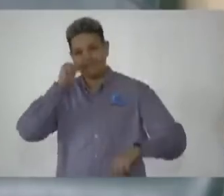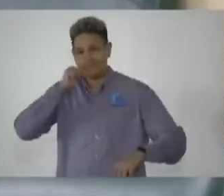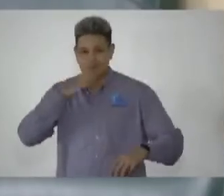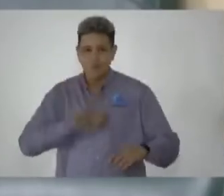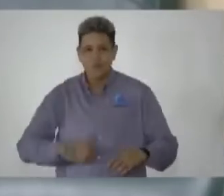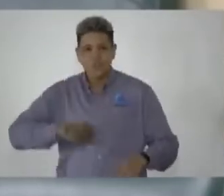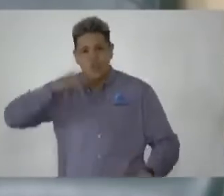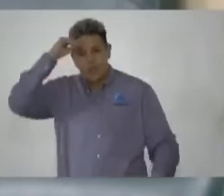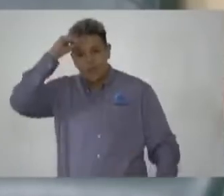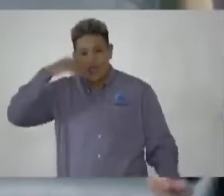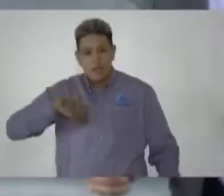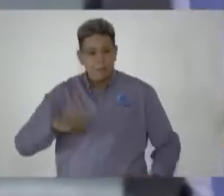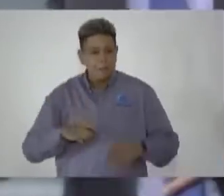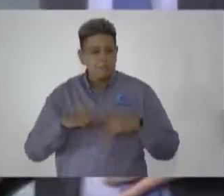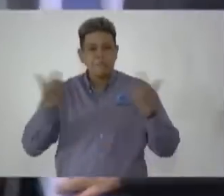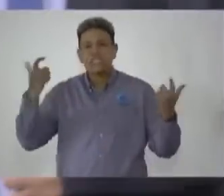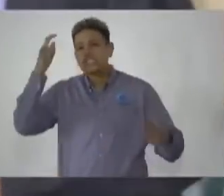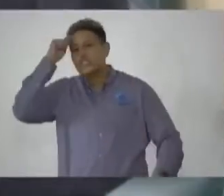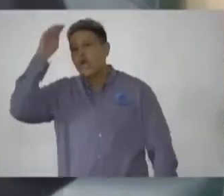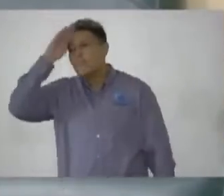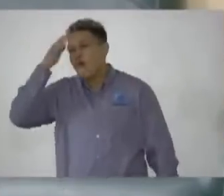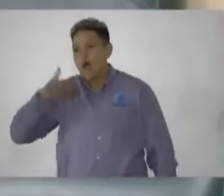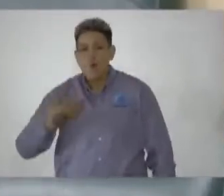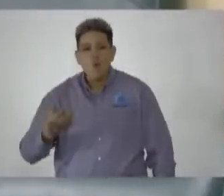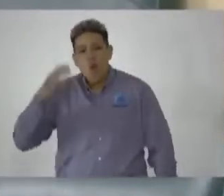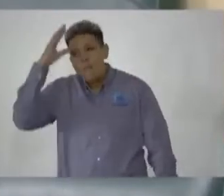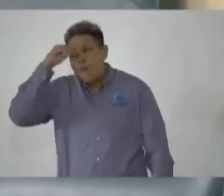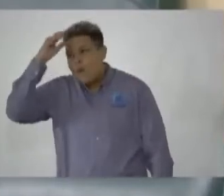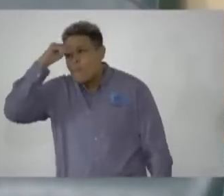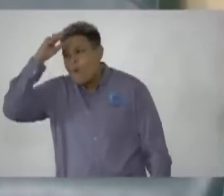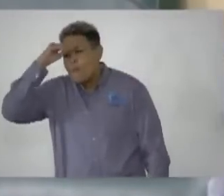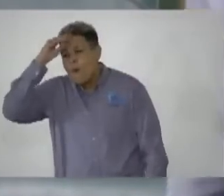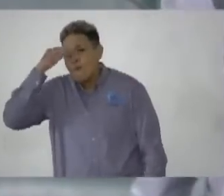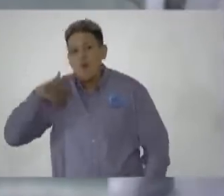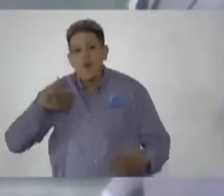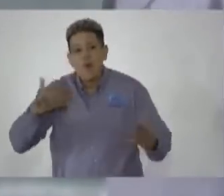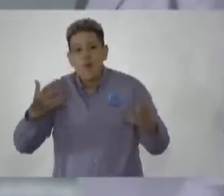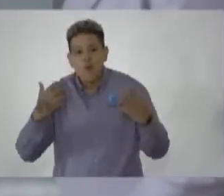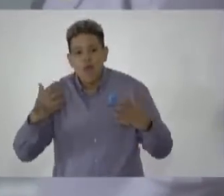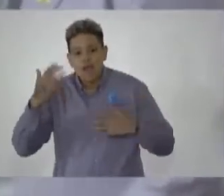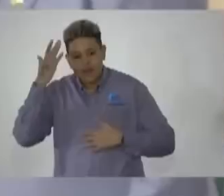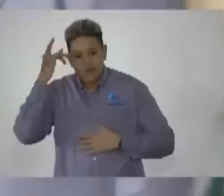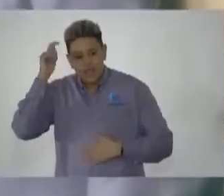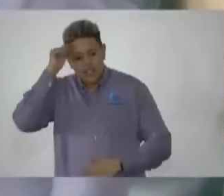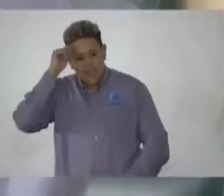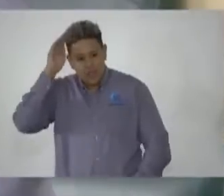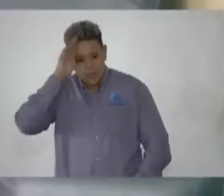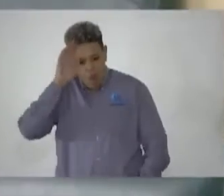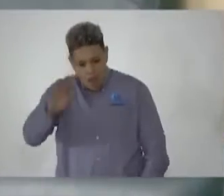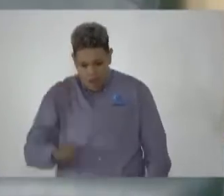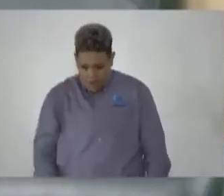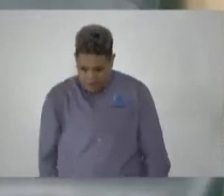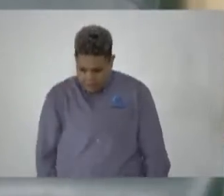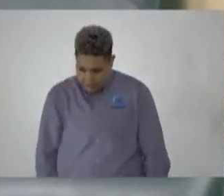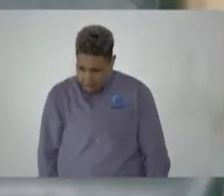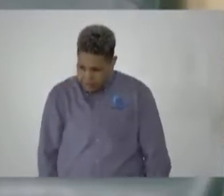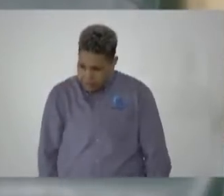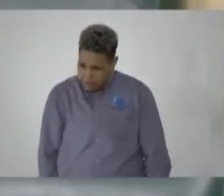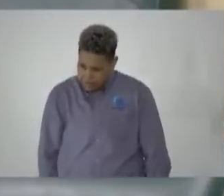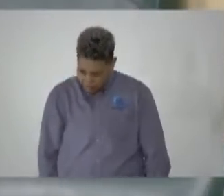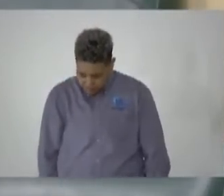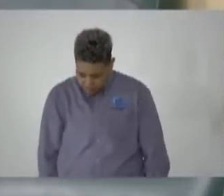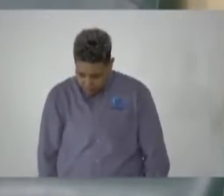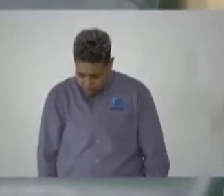I was a big tomboy. Why? Because tomboy. I